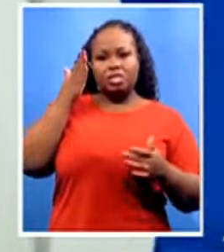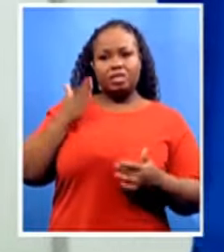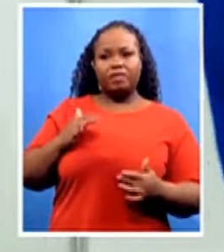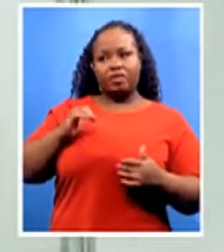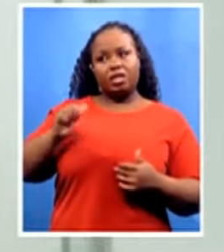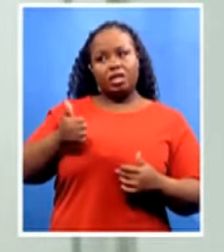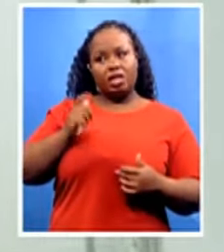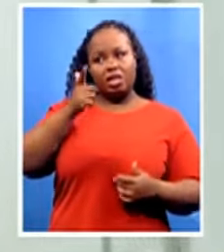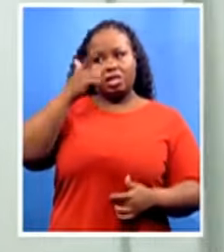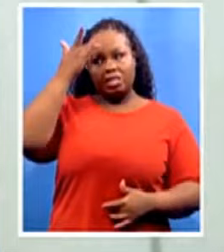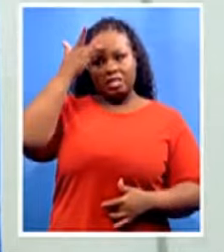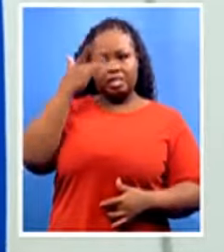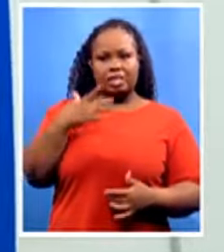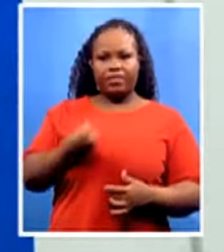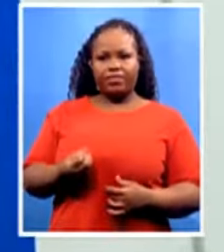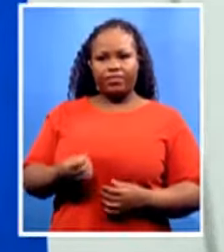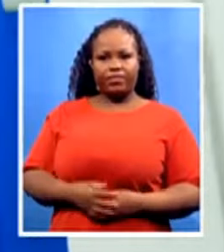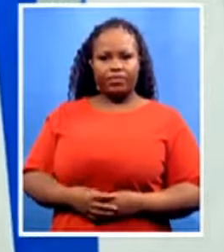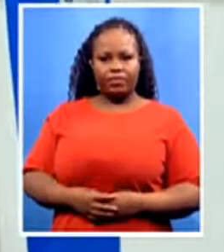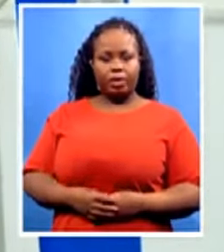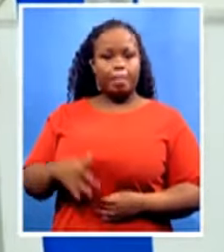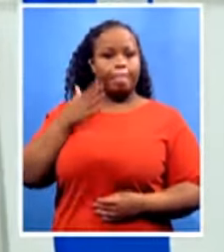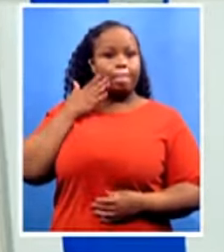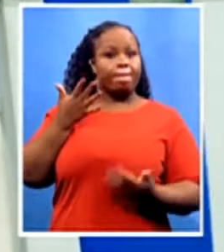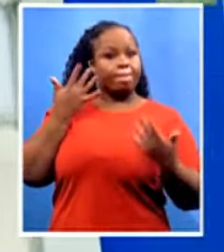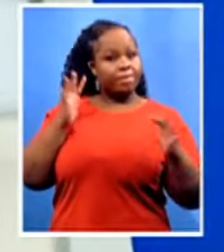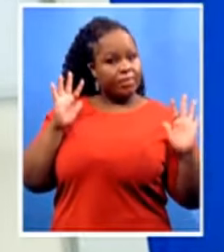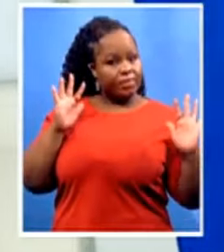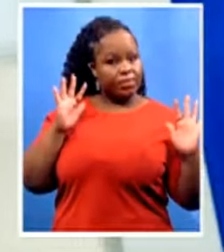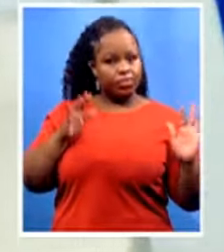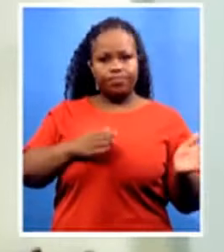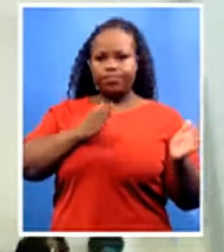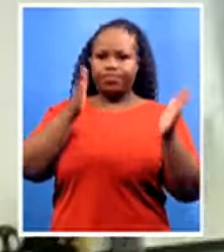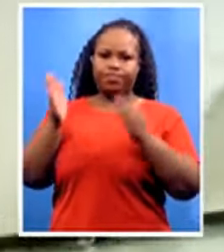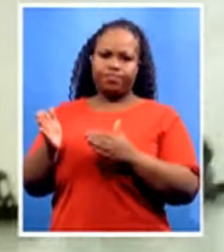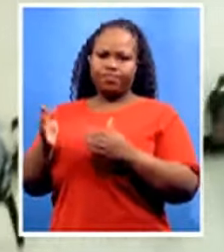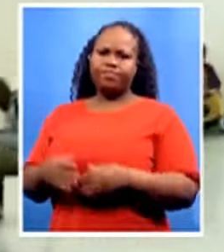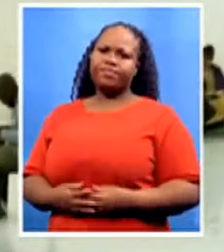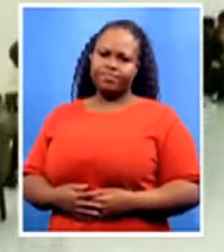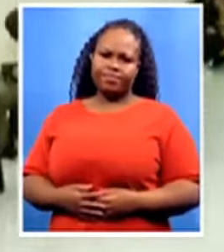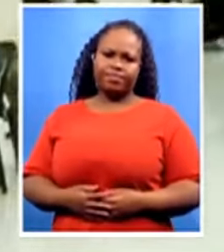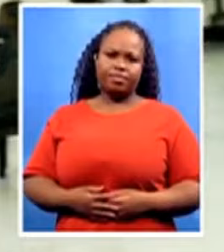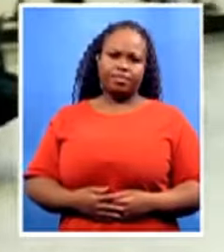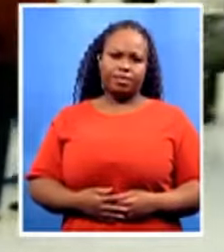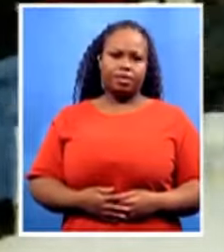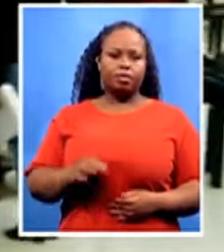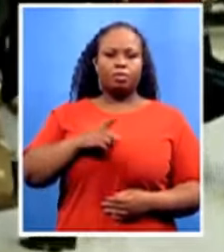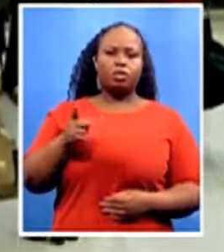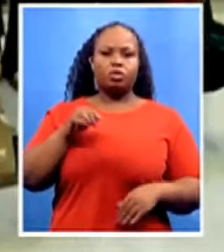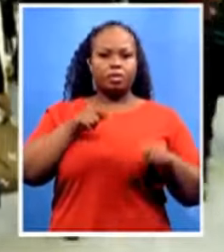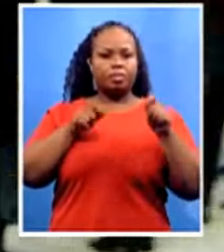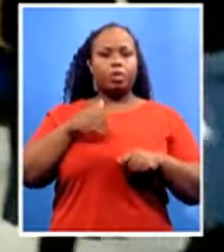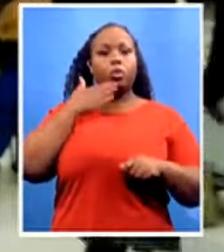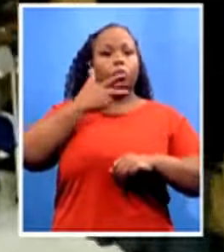And then once you have been cleared, you're off to go. But just generally on the ground, speaking to those who've been vaccinated, many are saying that it's